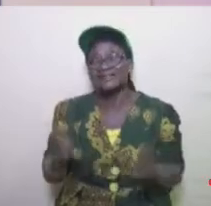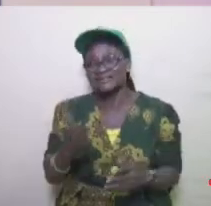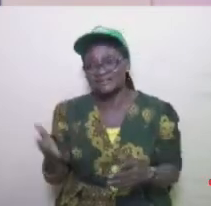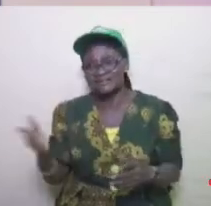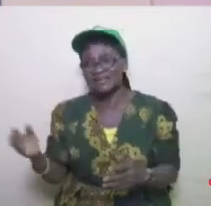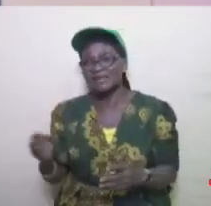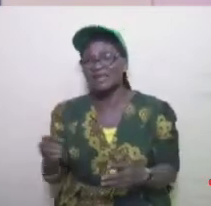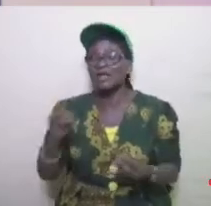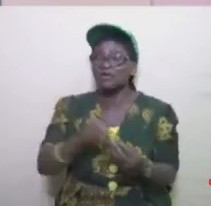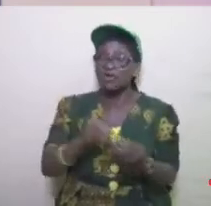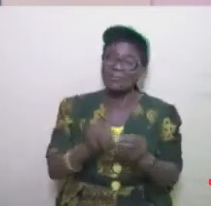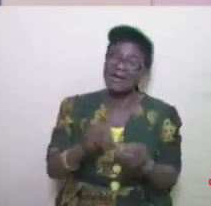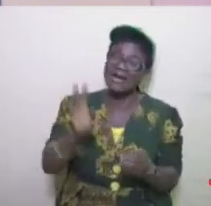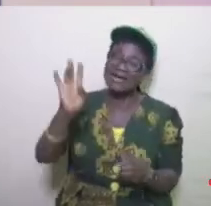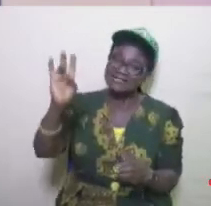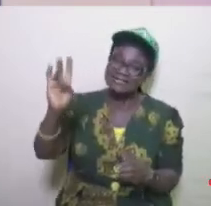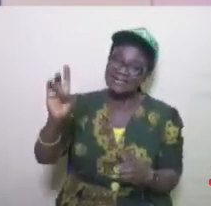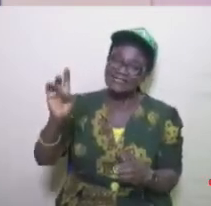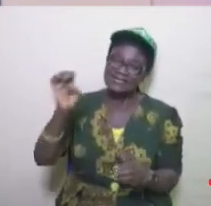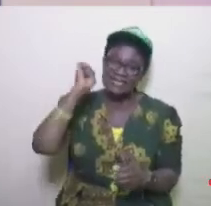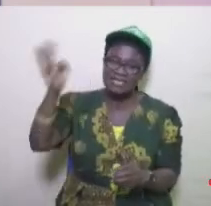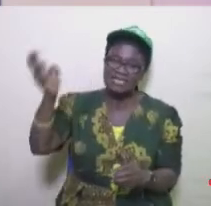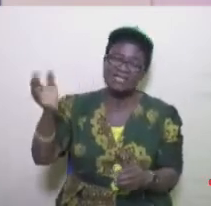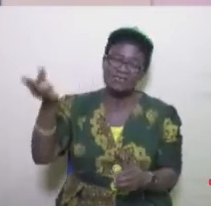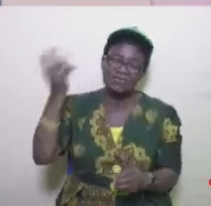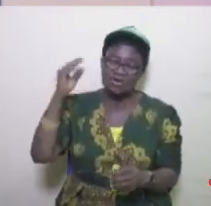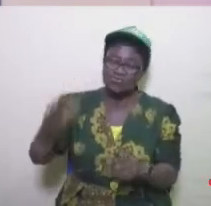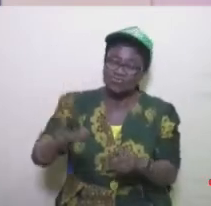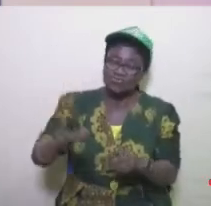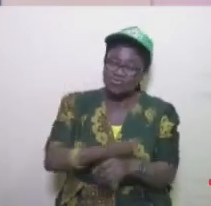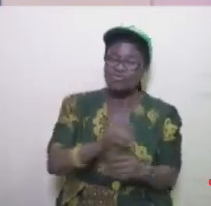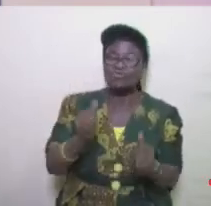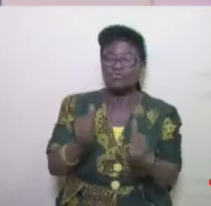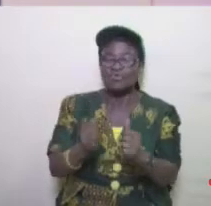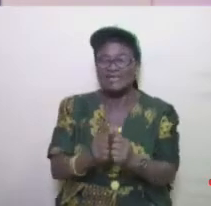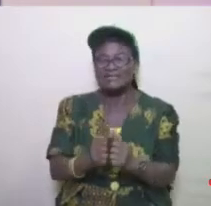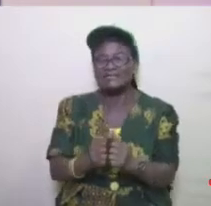filled with the Spirit. Anyone